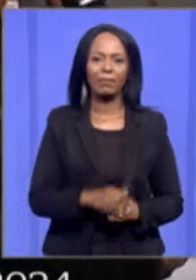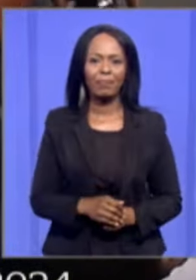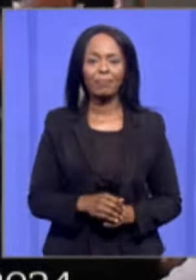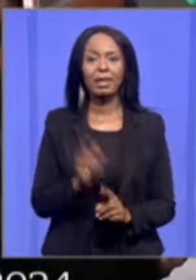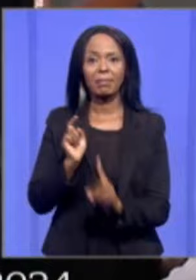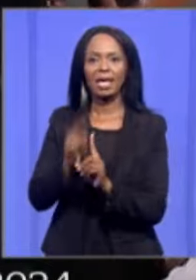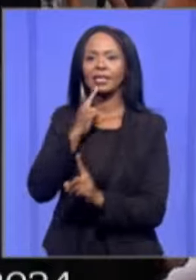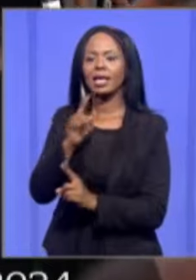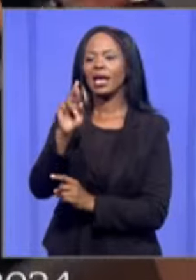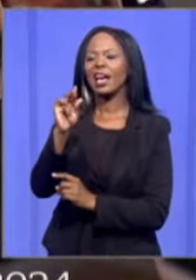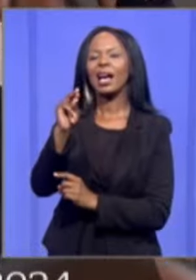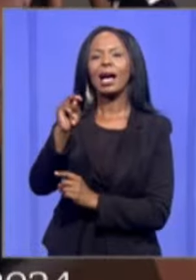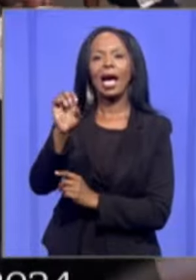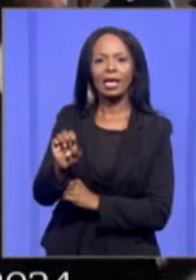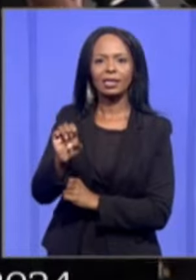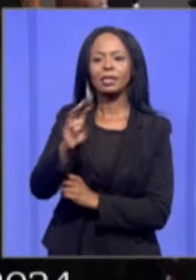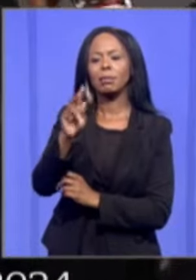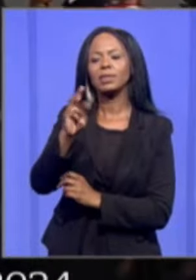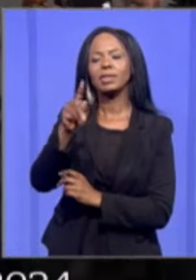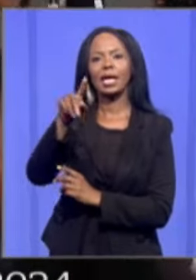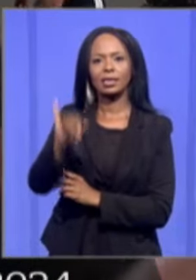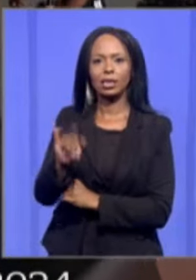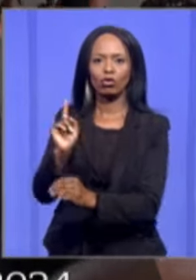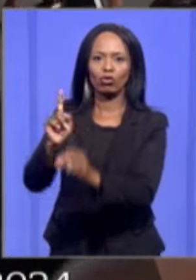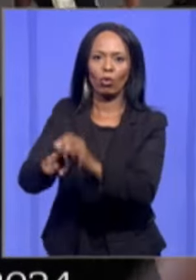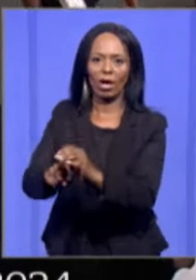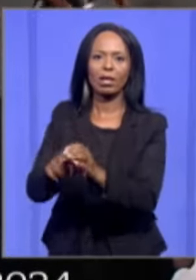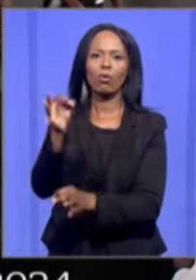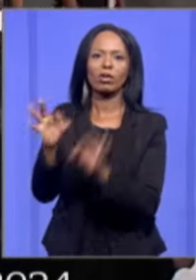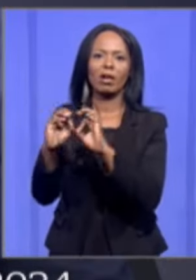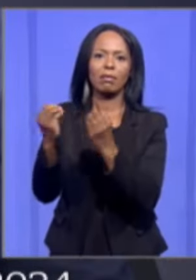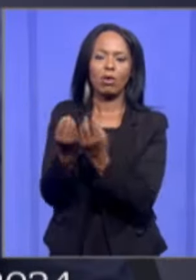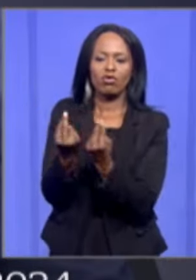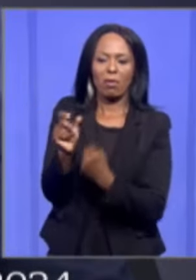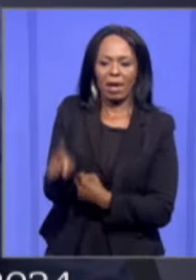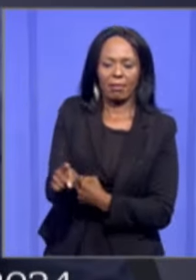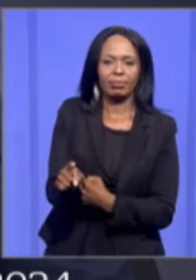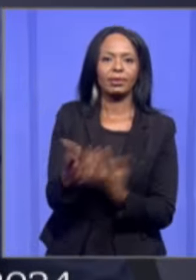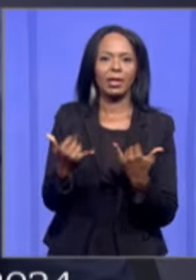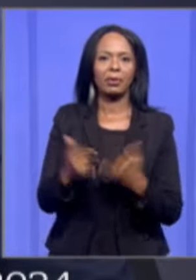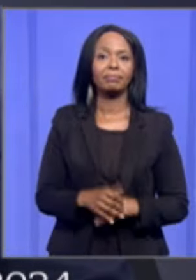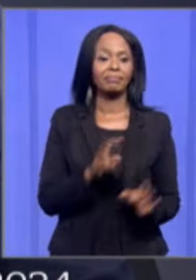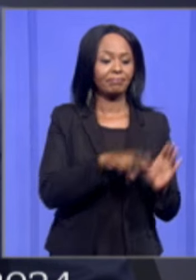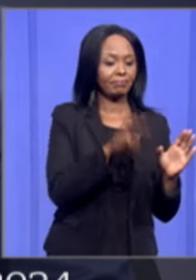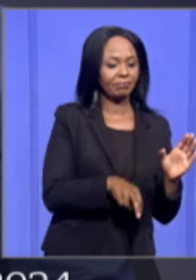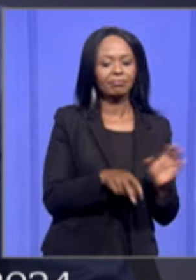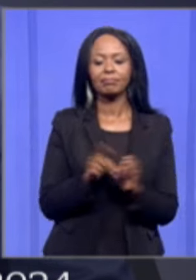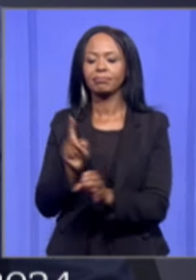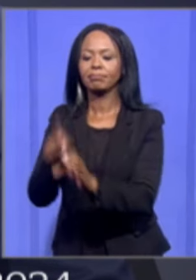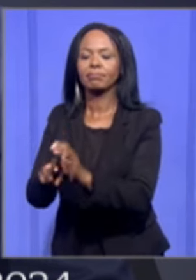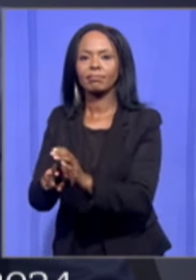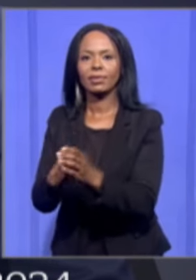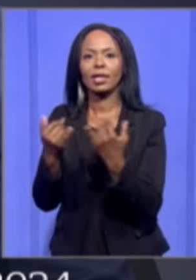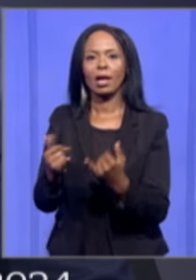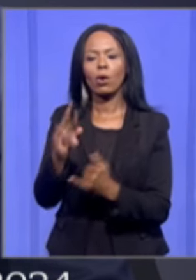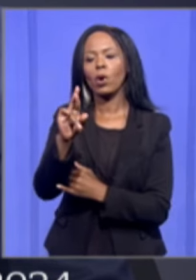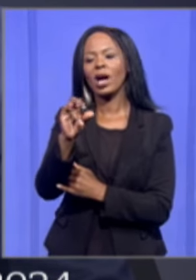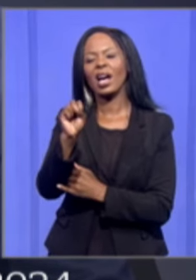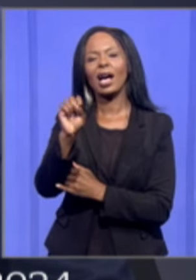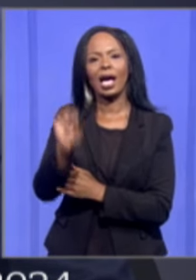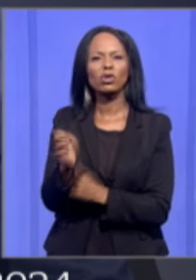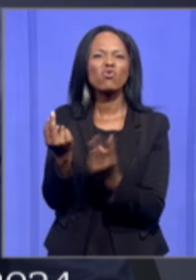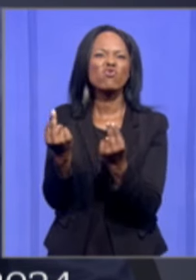e tlhamilweng ngogola e tla nna legae la gagwe la sepolotiki. I will go to Rice Mzansi, which is a new party. It's